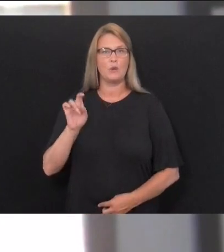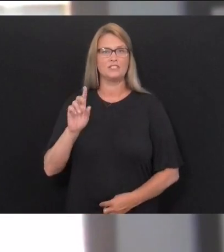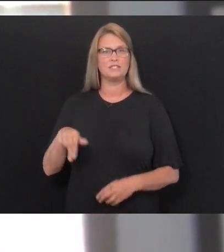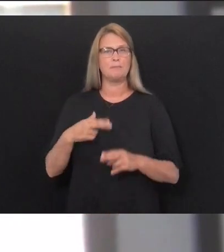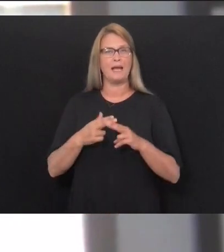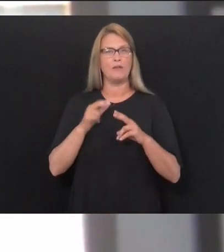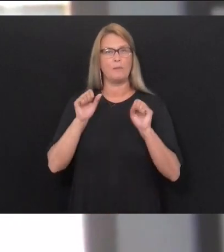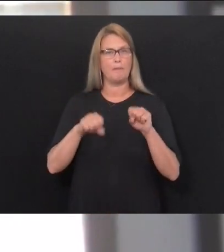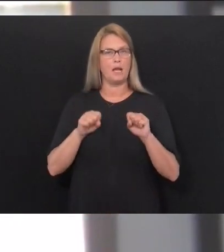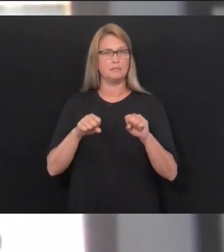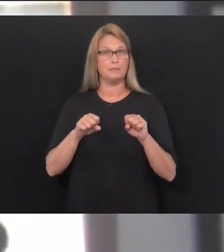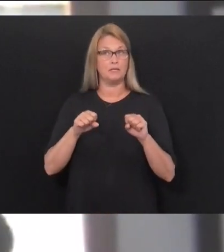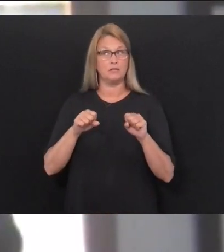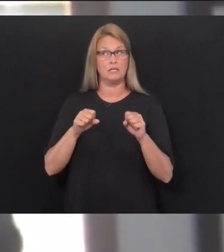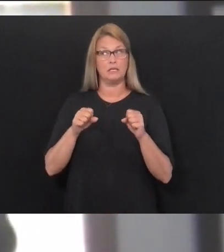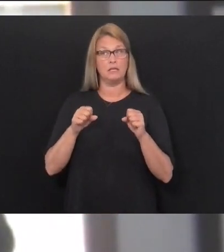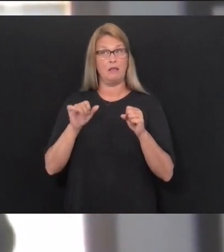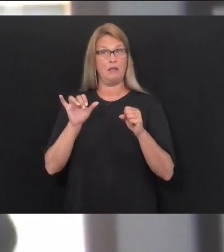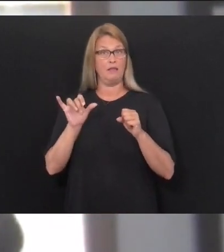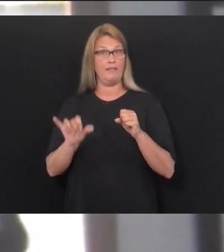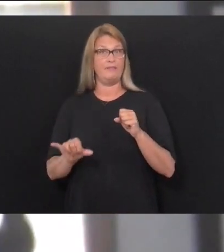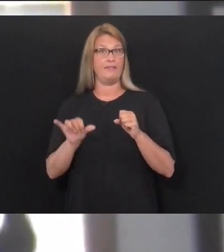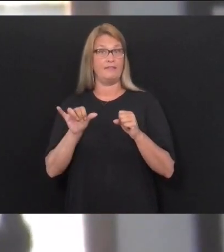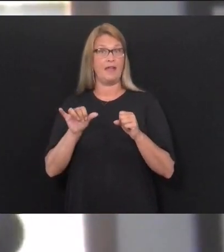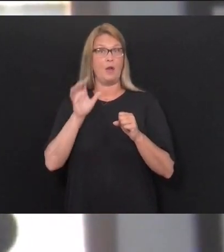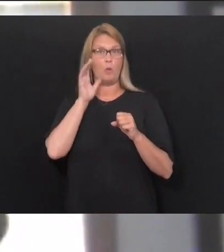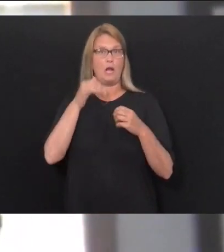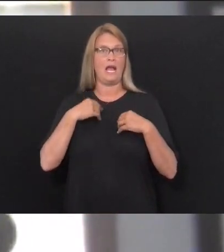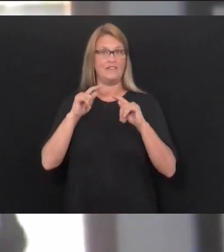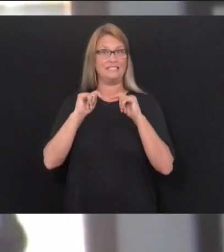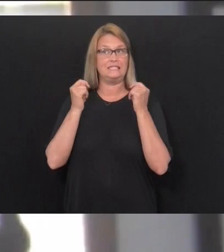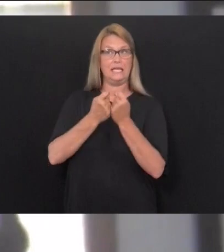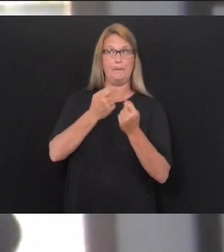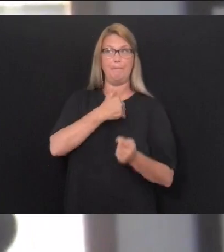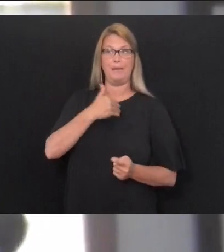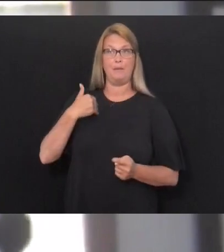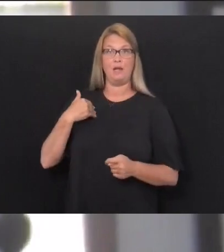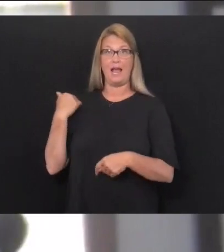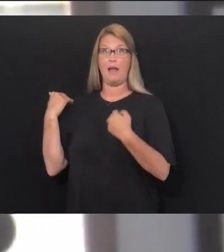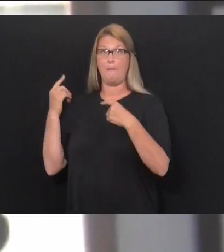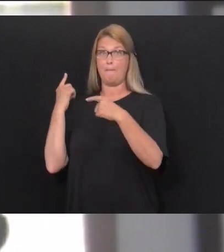say, today if the calendar said September 8th? Thank you.